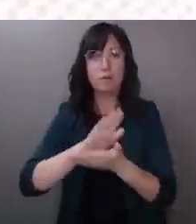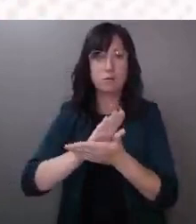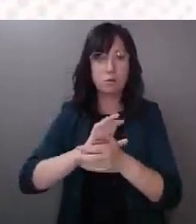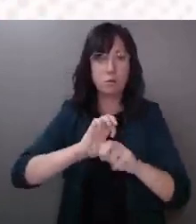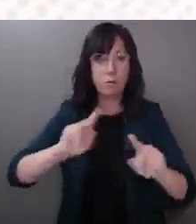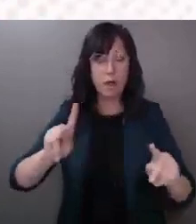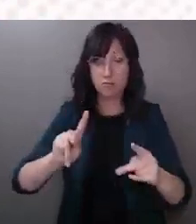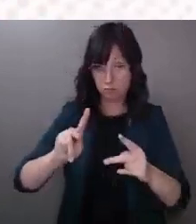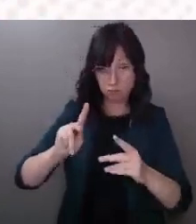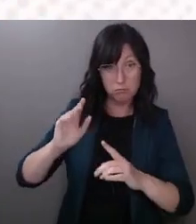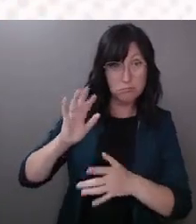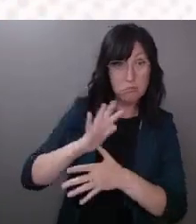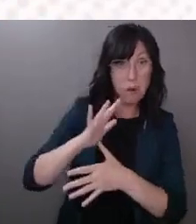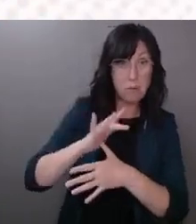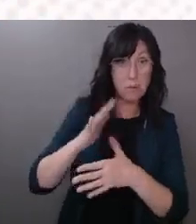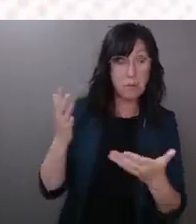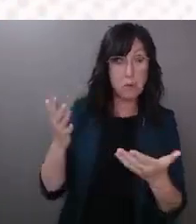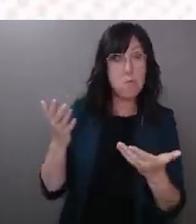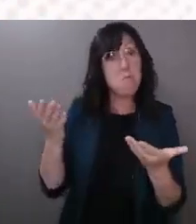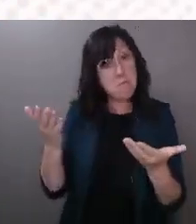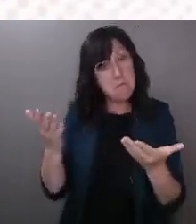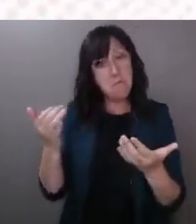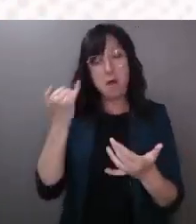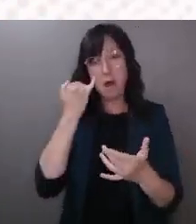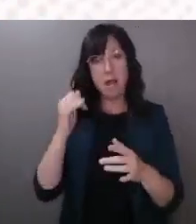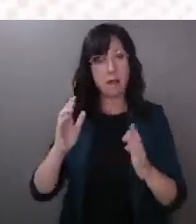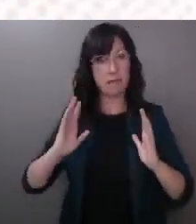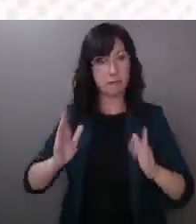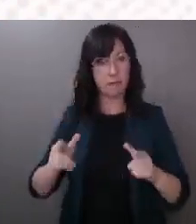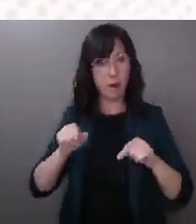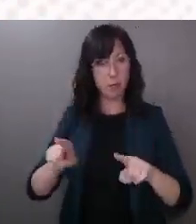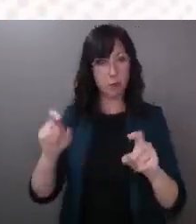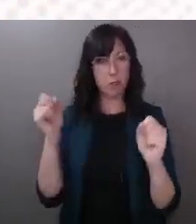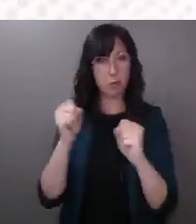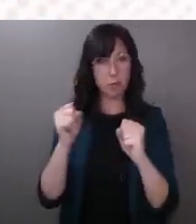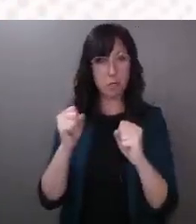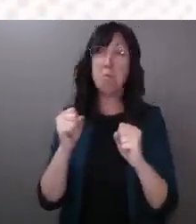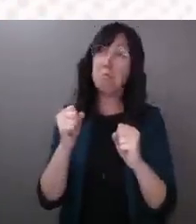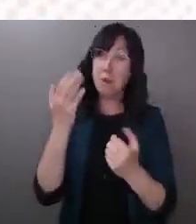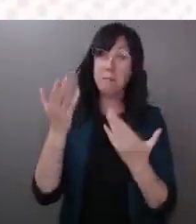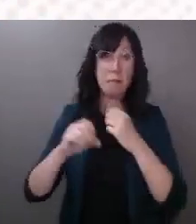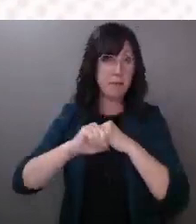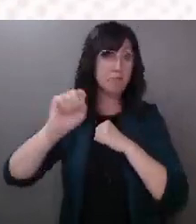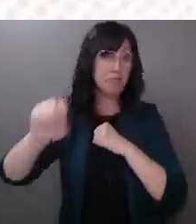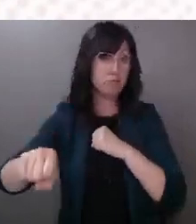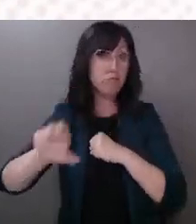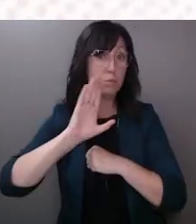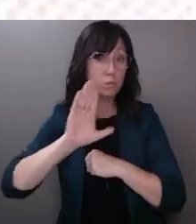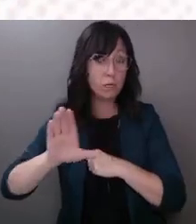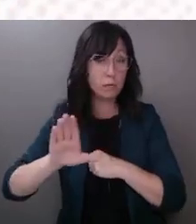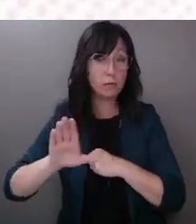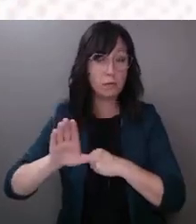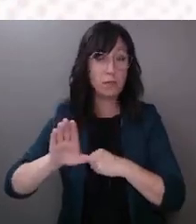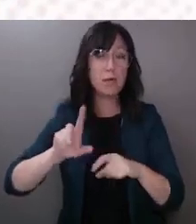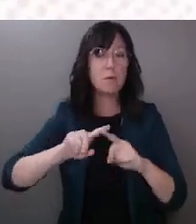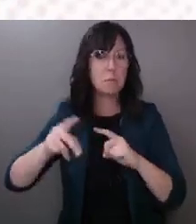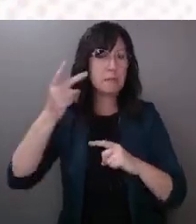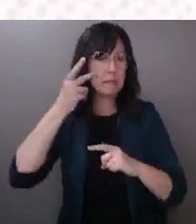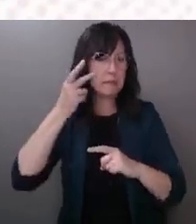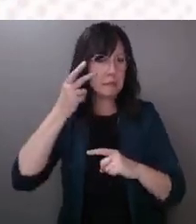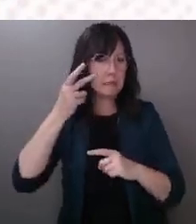if it works well during the winter, well, that's something we might consider continuing in the long term. But we want to